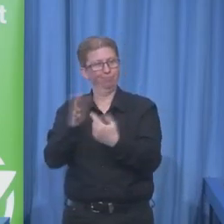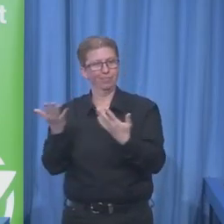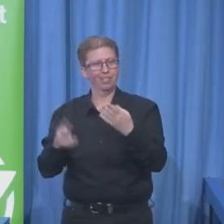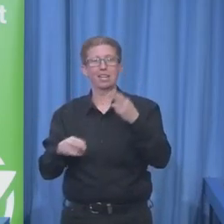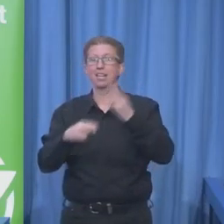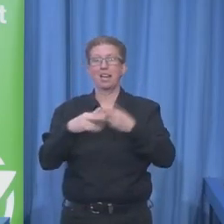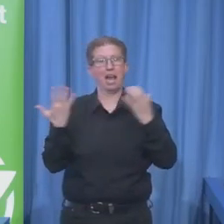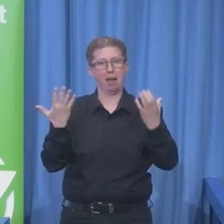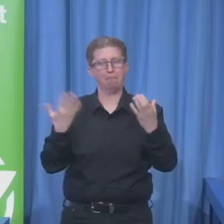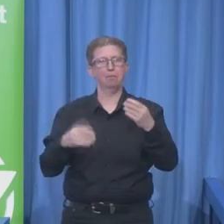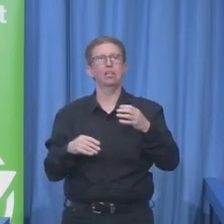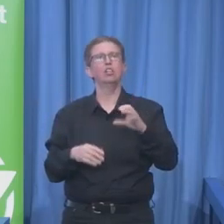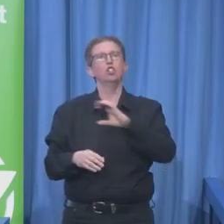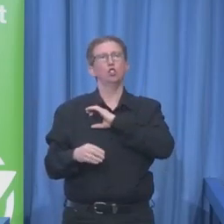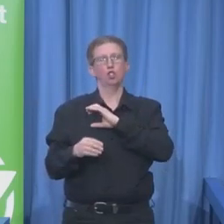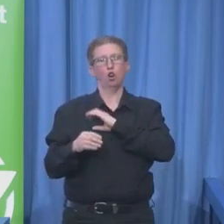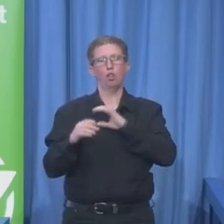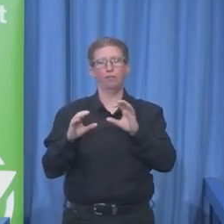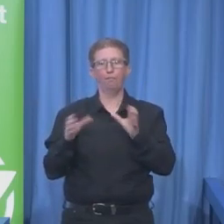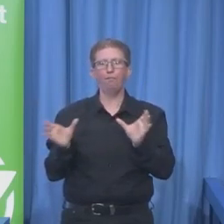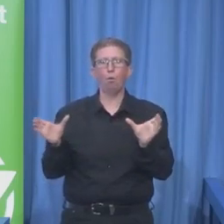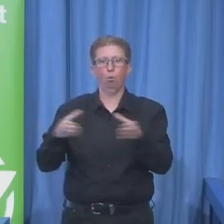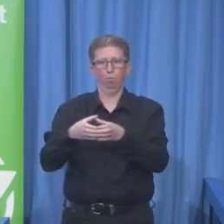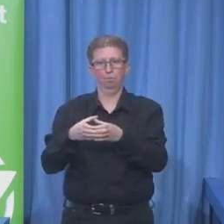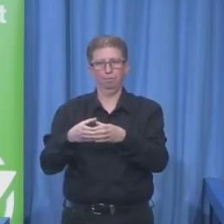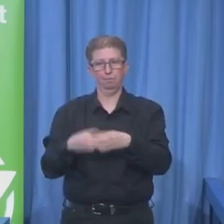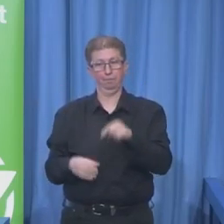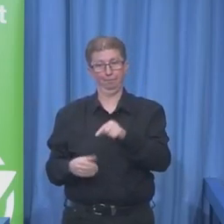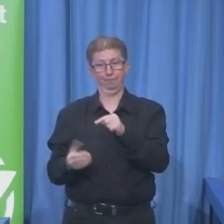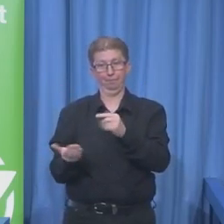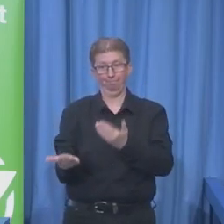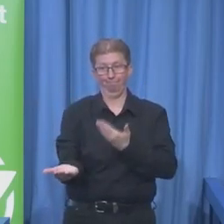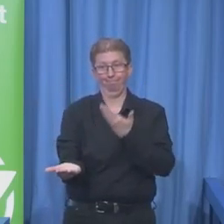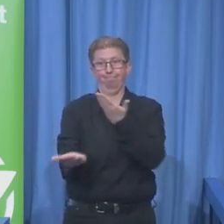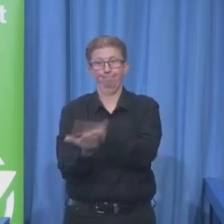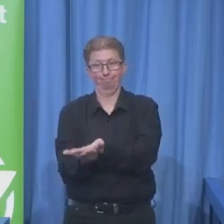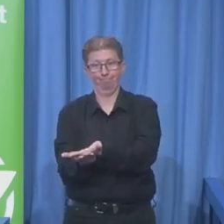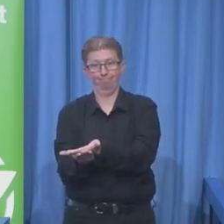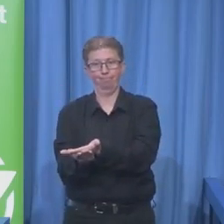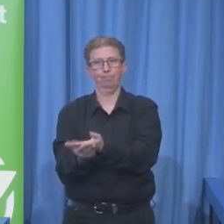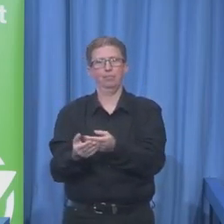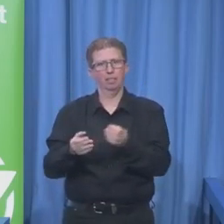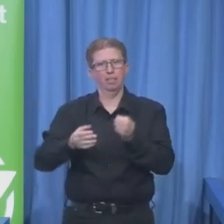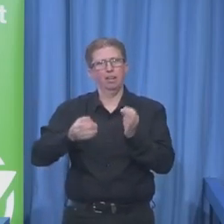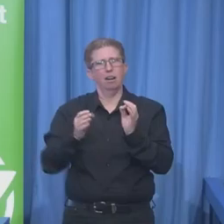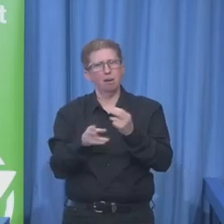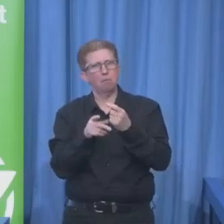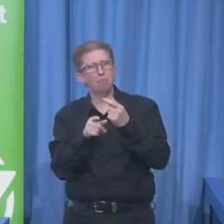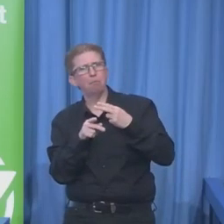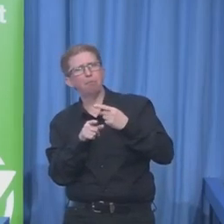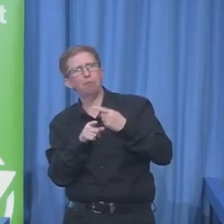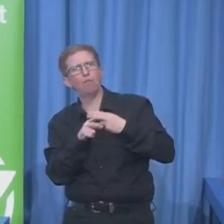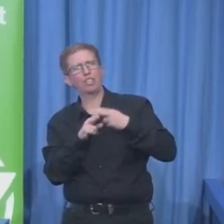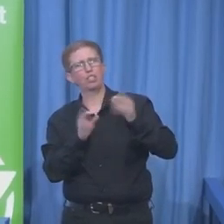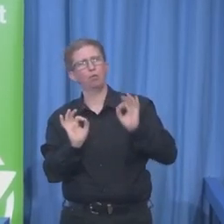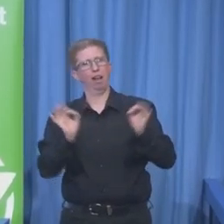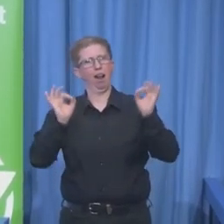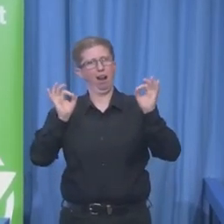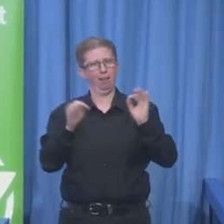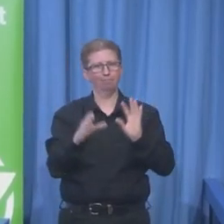offer for the professional integration of people with disabilities in the open labor market